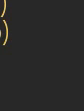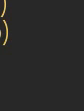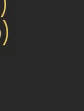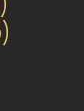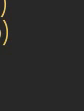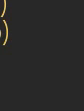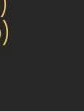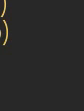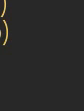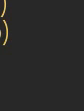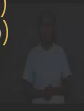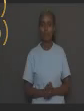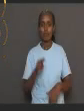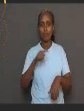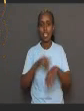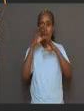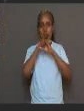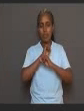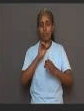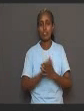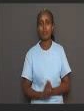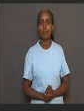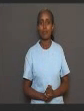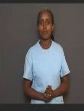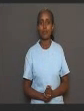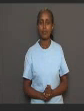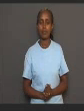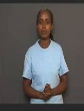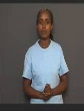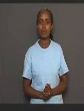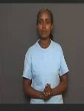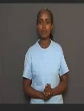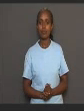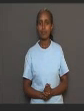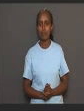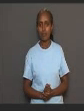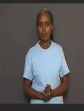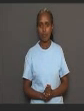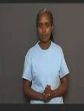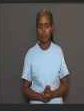Time's up.